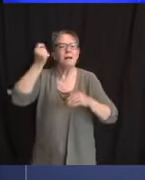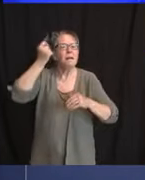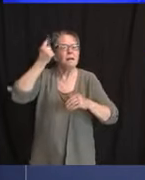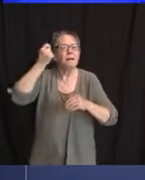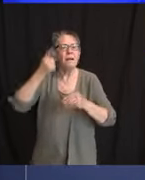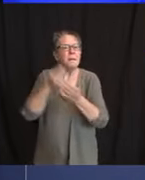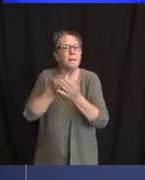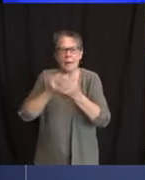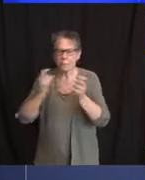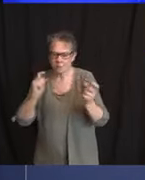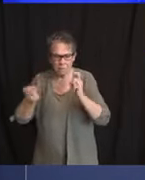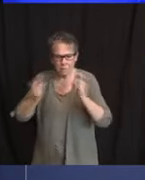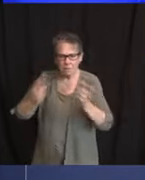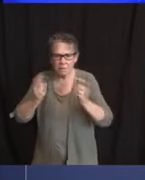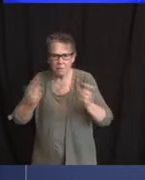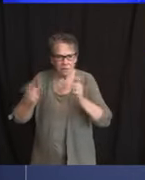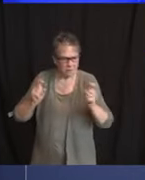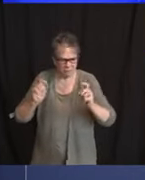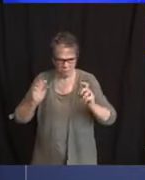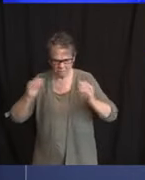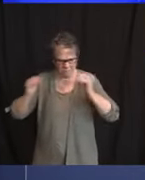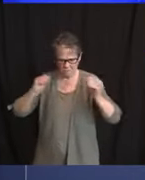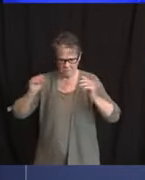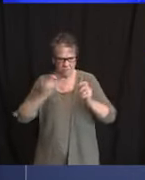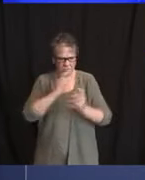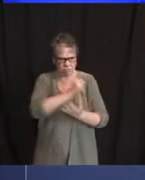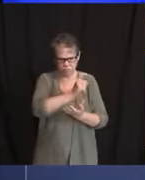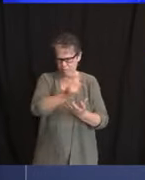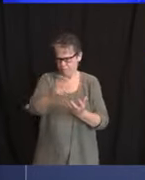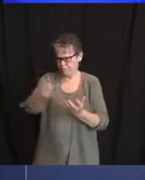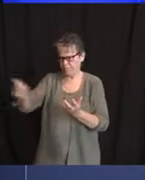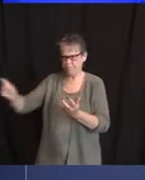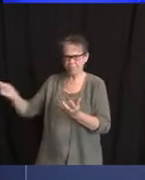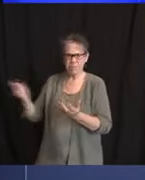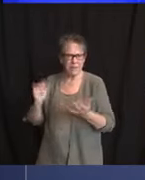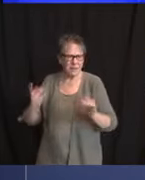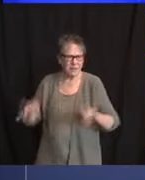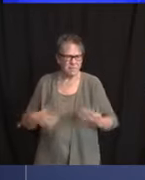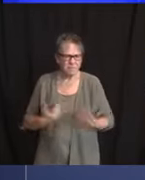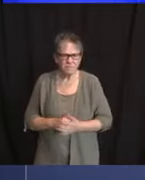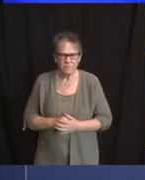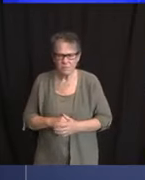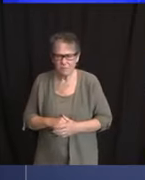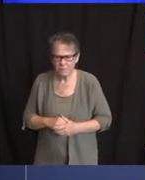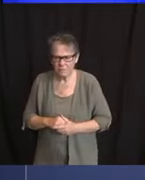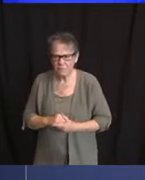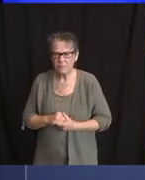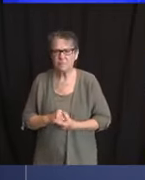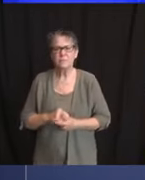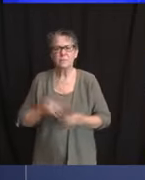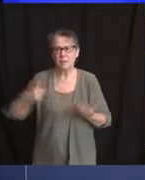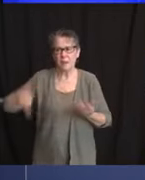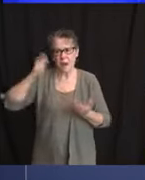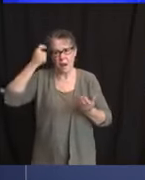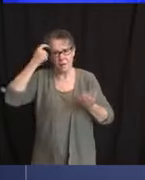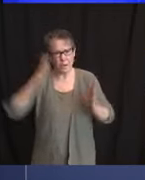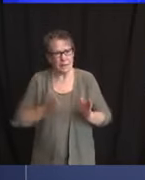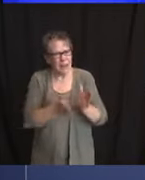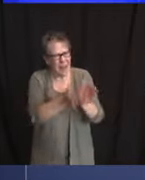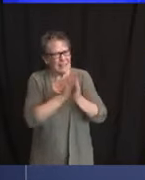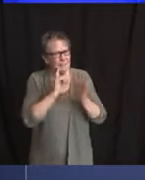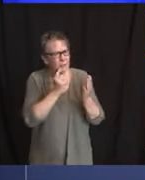his leadership and the bipartisan members of the National Governors Association have been calling for, and what the Smart Fund delivers.